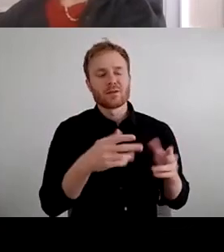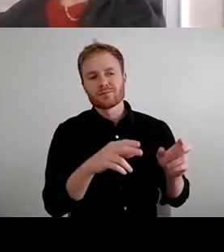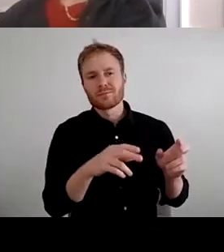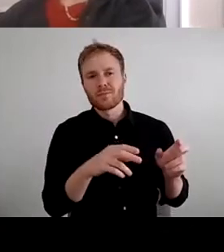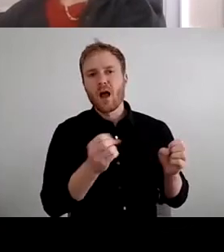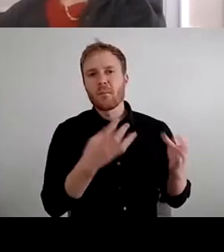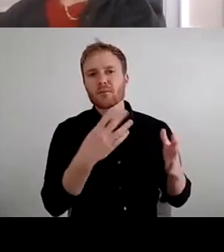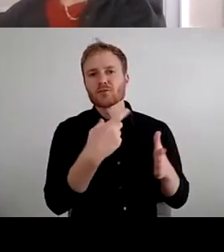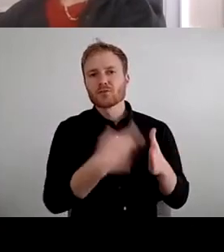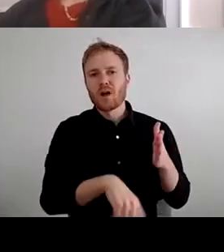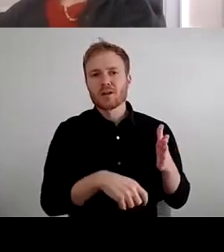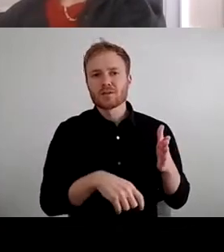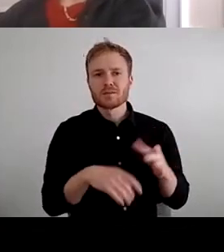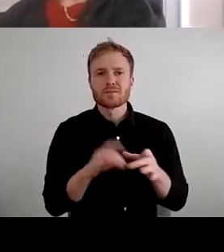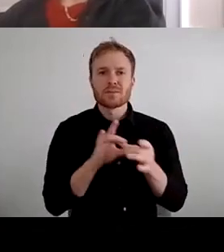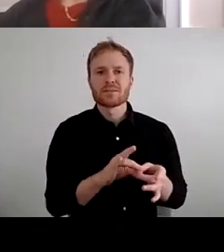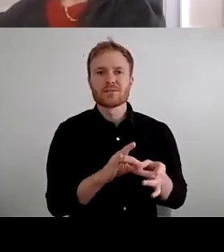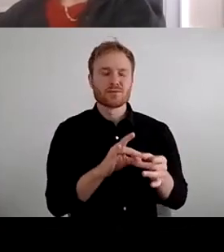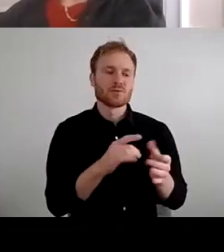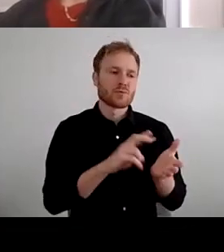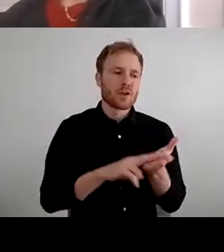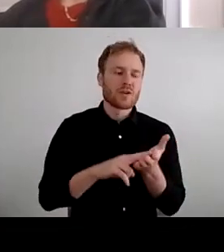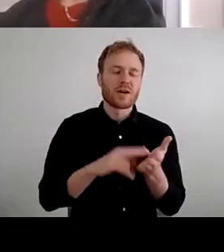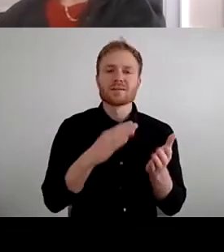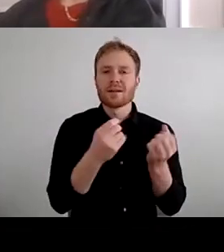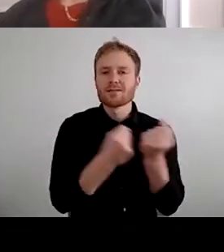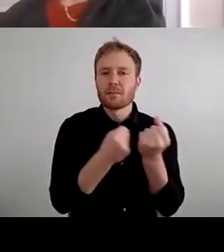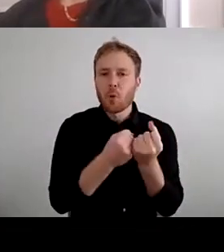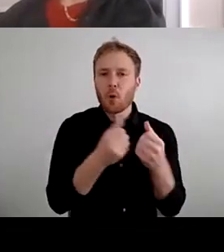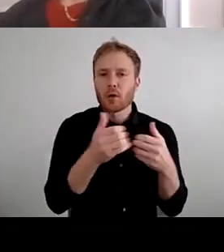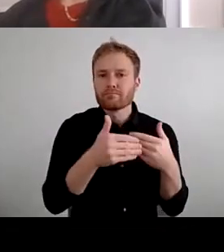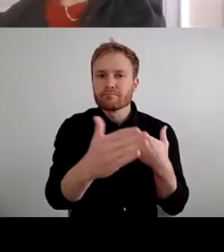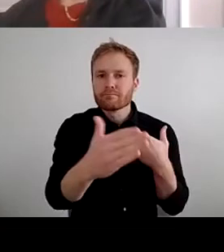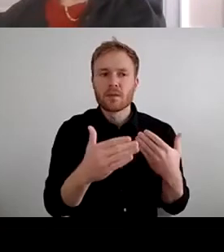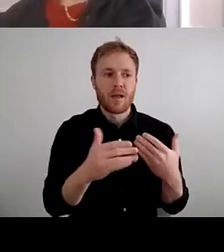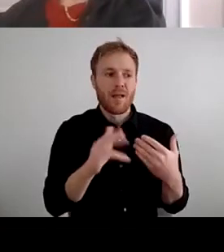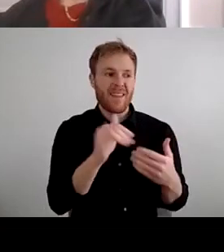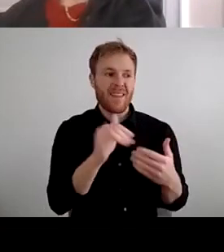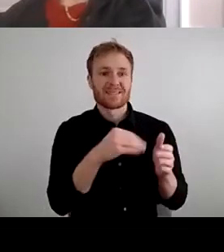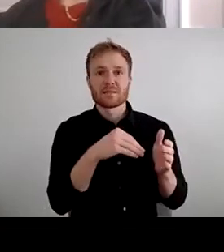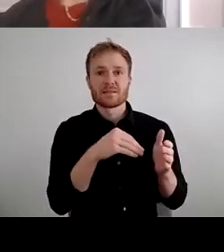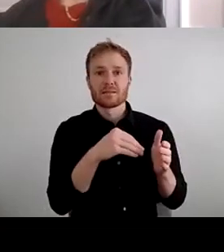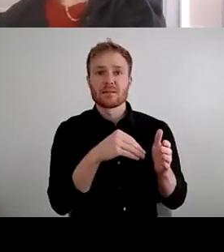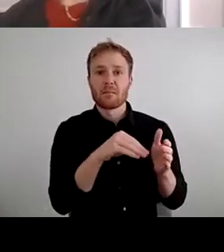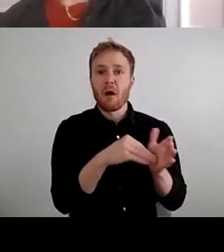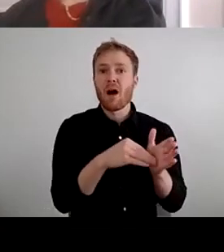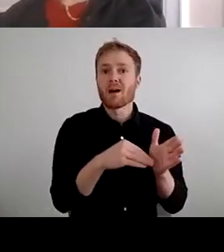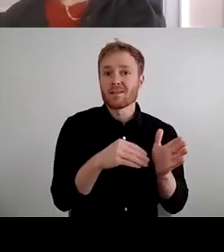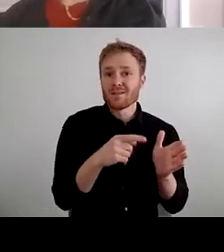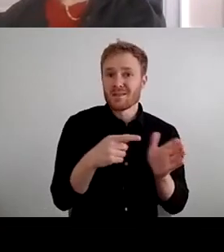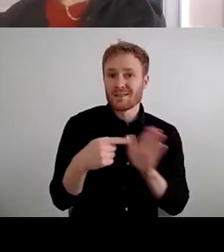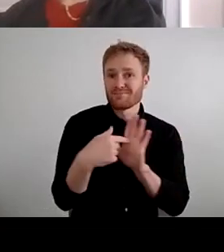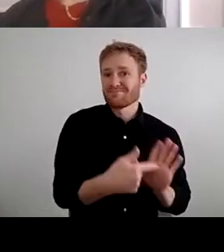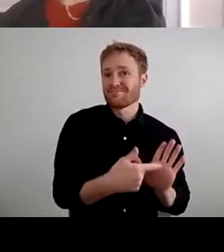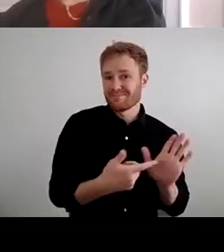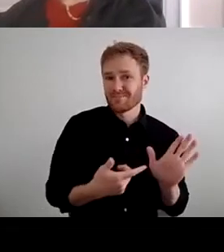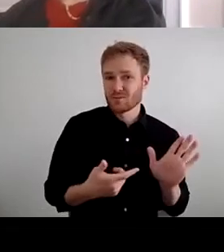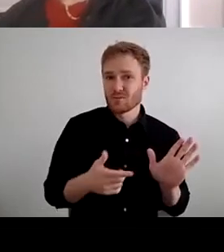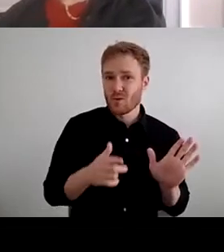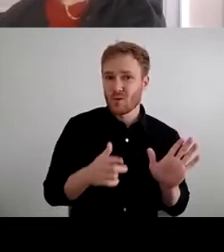support. This was the model that was specified, and this was the feature set and support that was kind of came behind that.